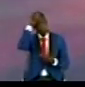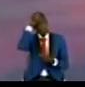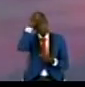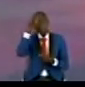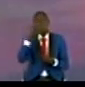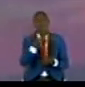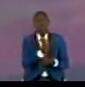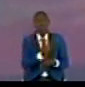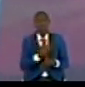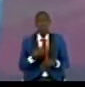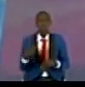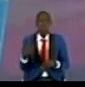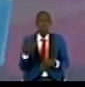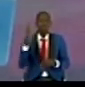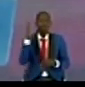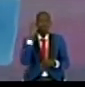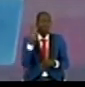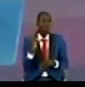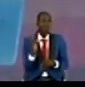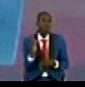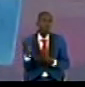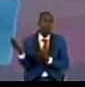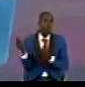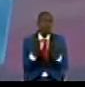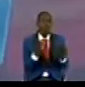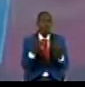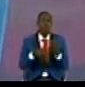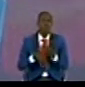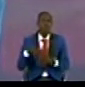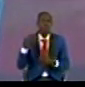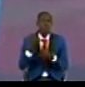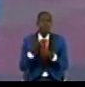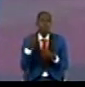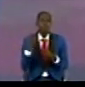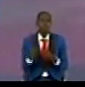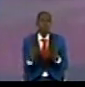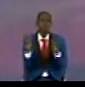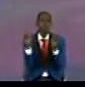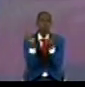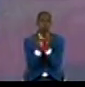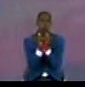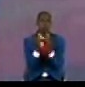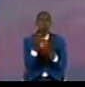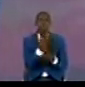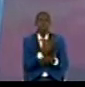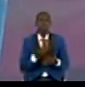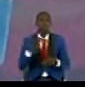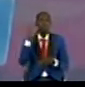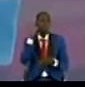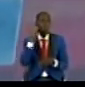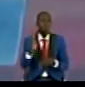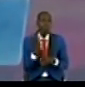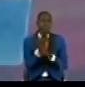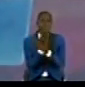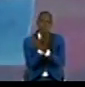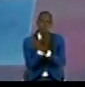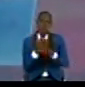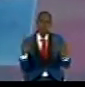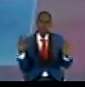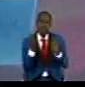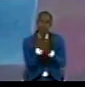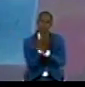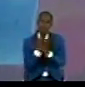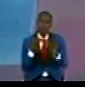read you out of their bondage, and I will redeem you. Praise the